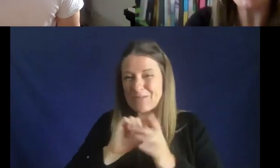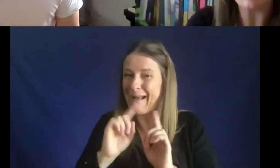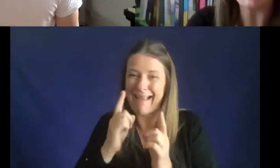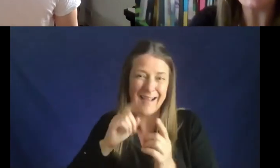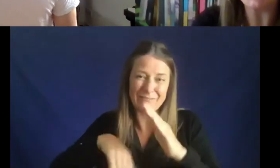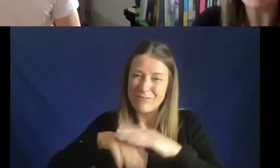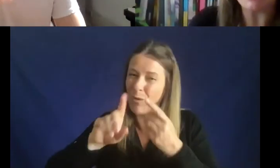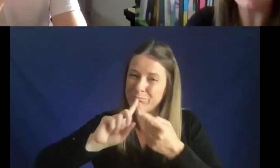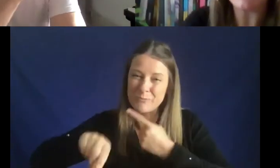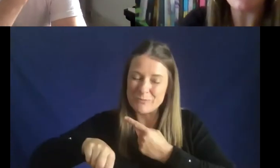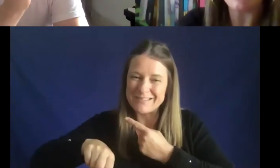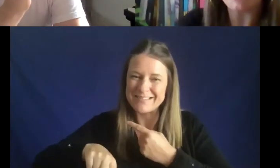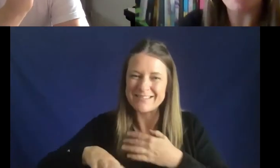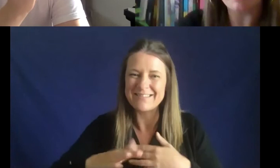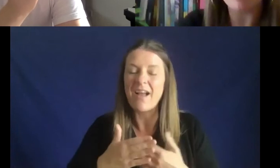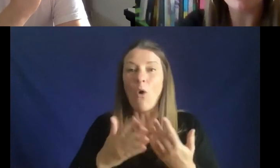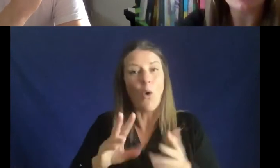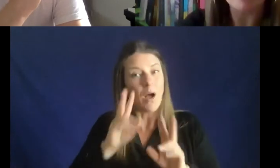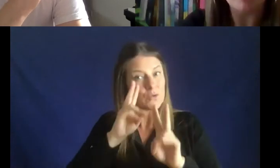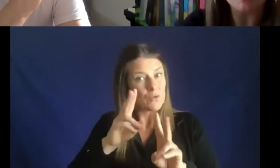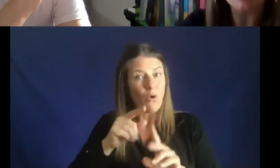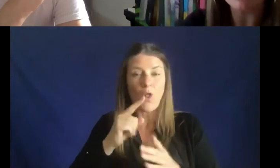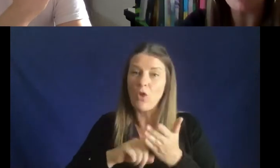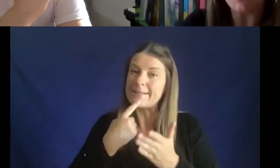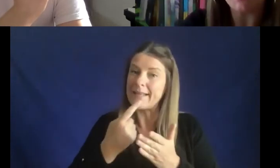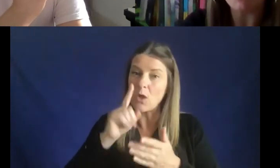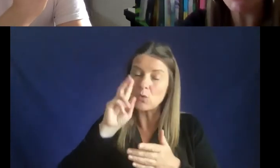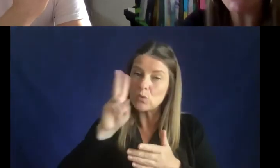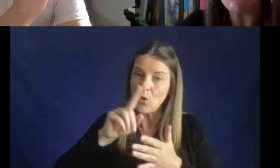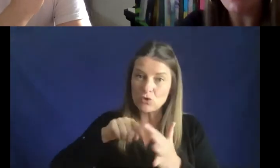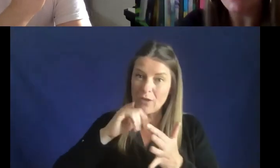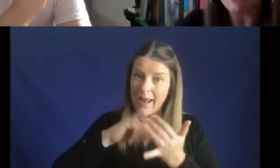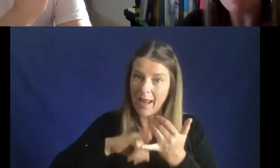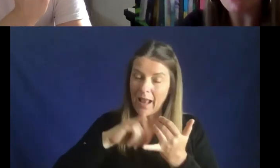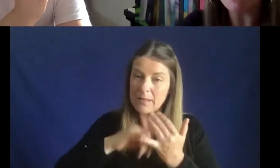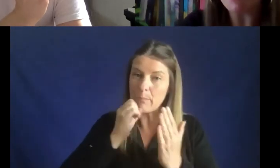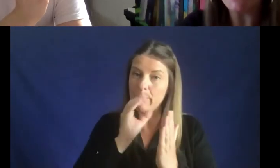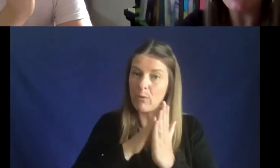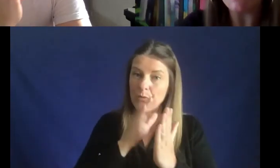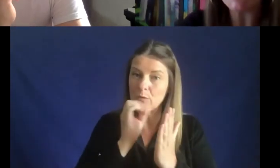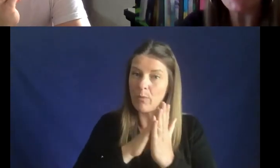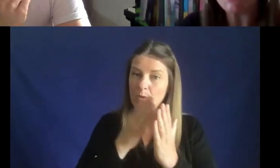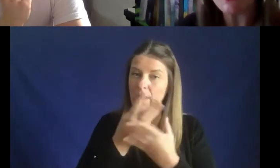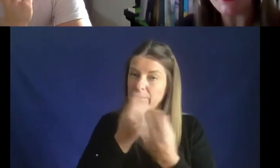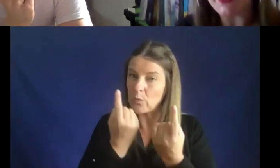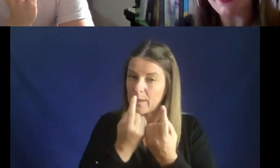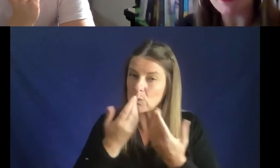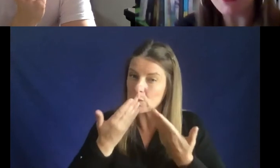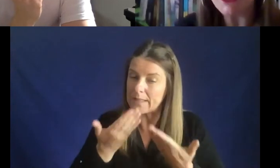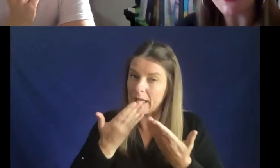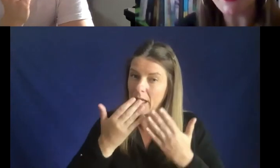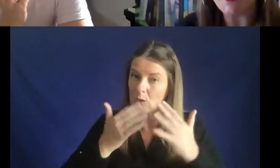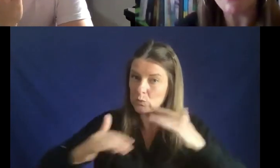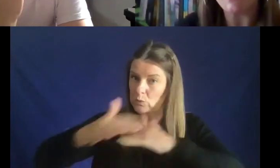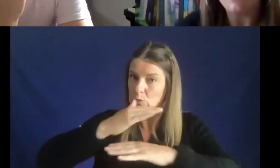Jess was posting on social media today some articles about that, and I wonder if maybe the last question